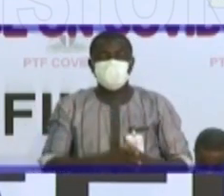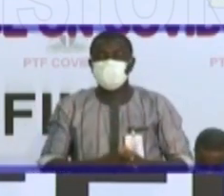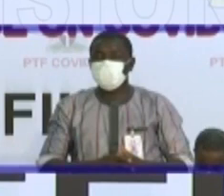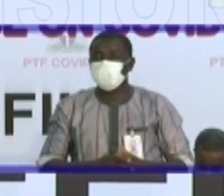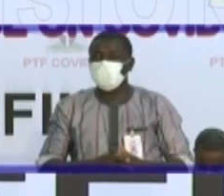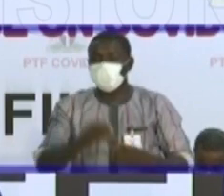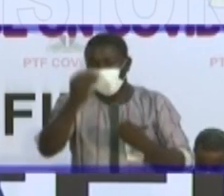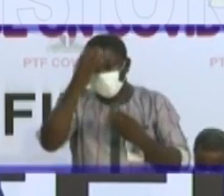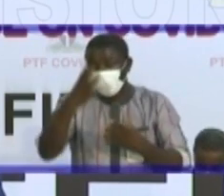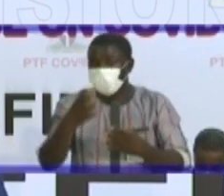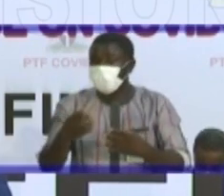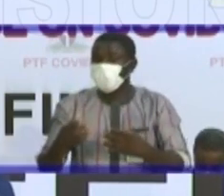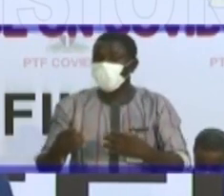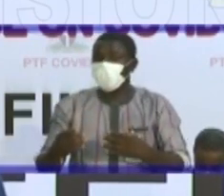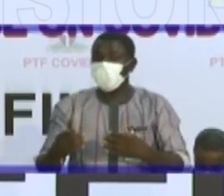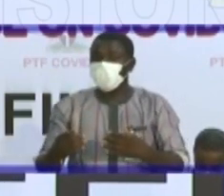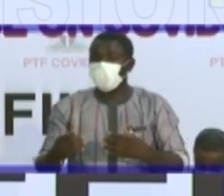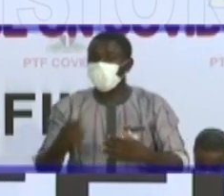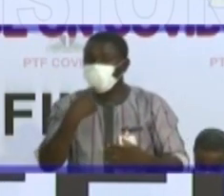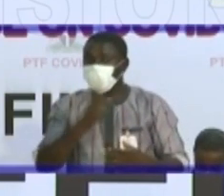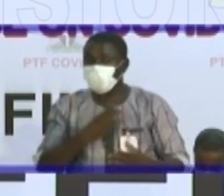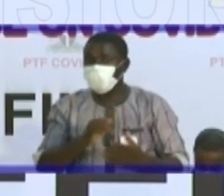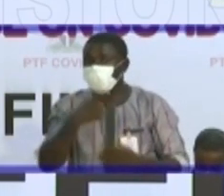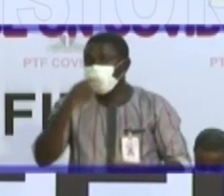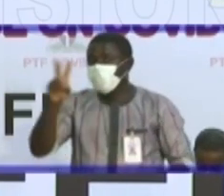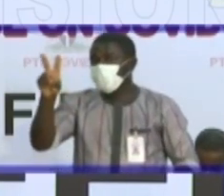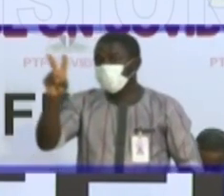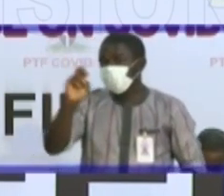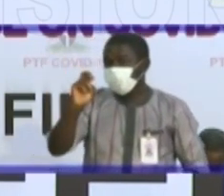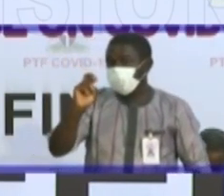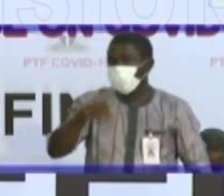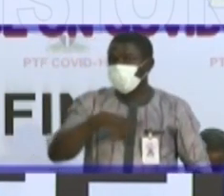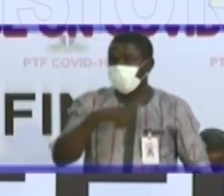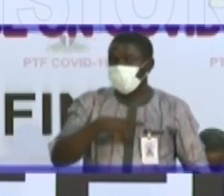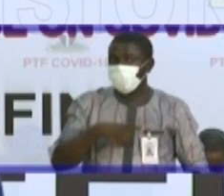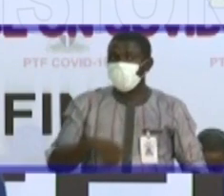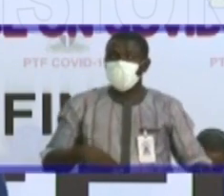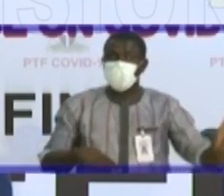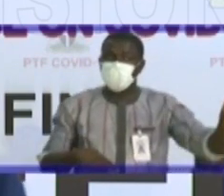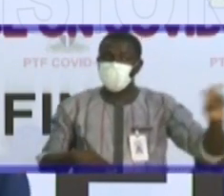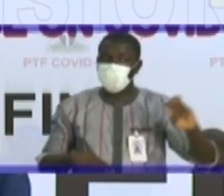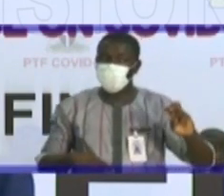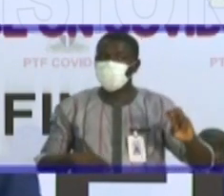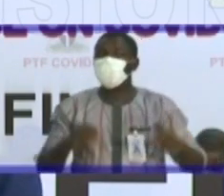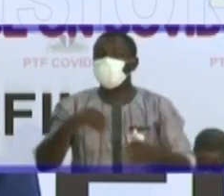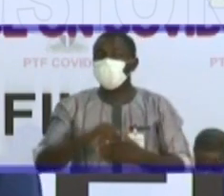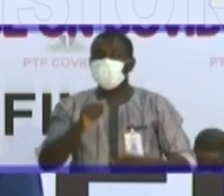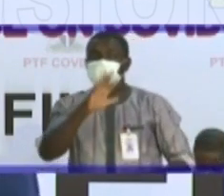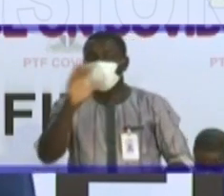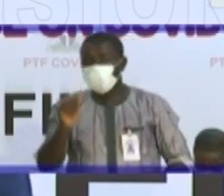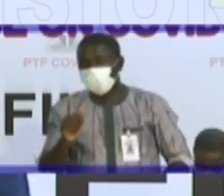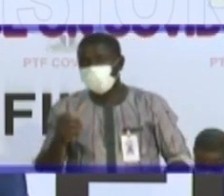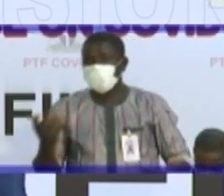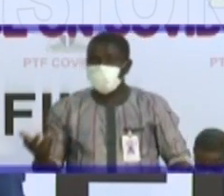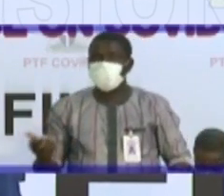given was 200 for Lagos and 200 for Abuja. Of